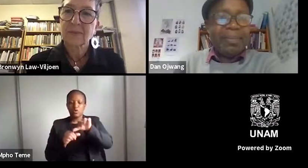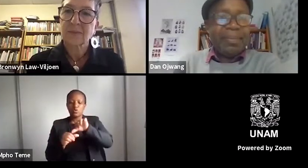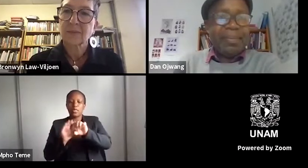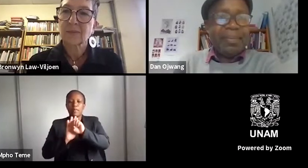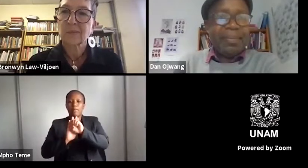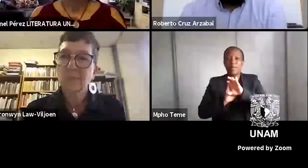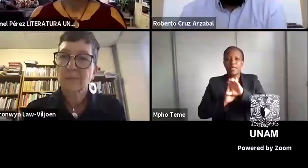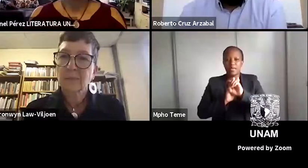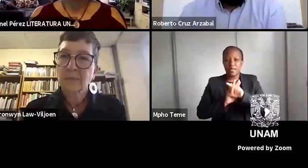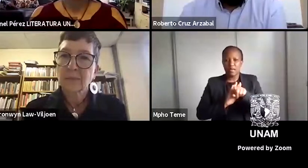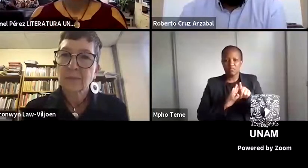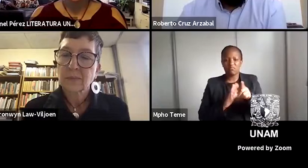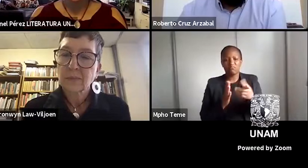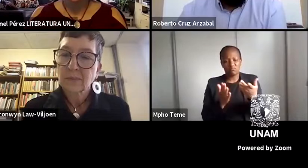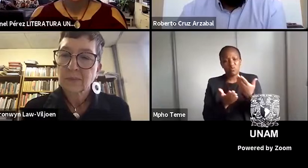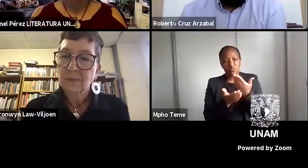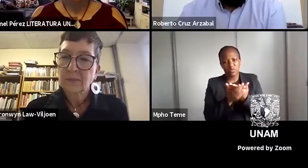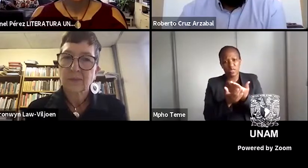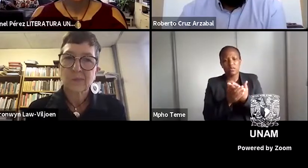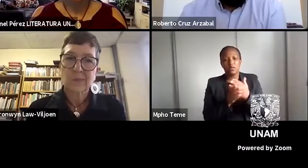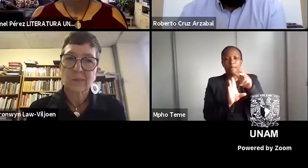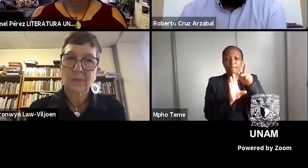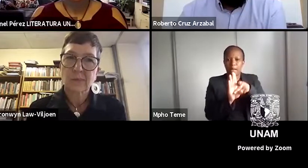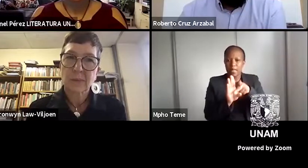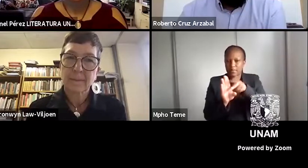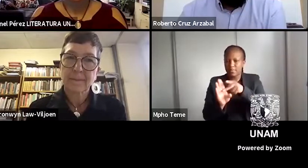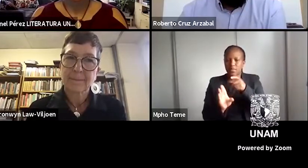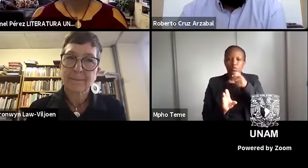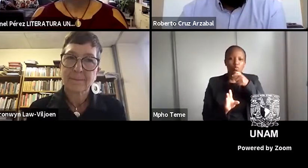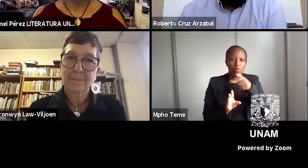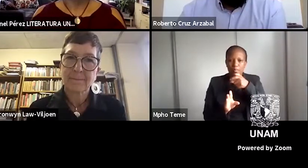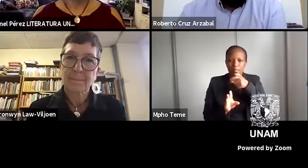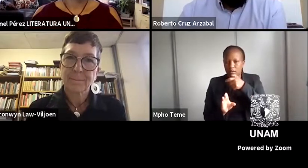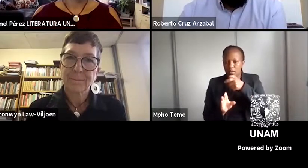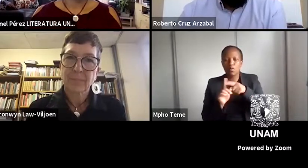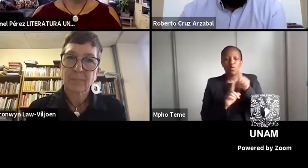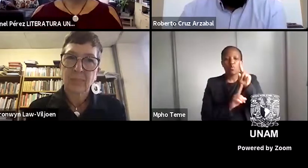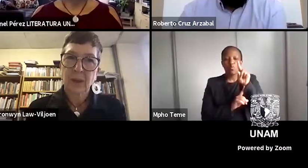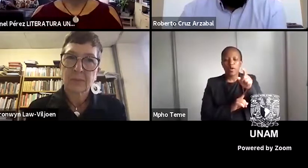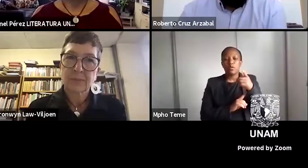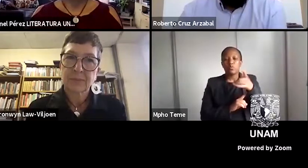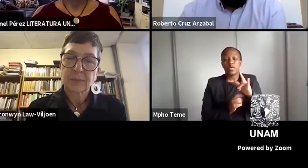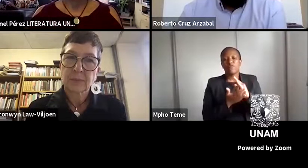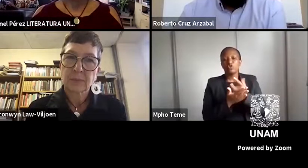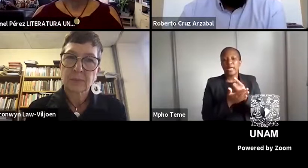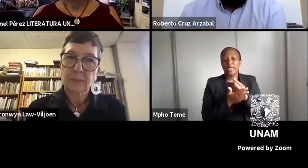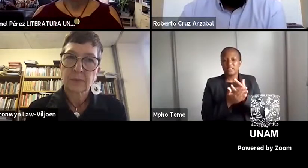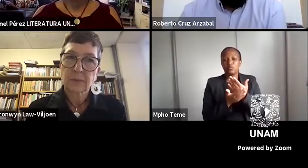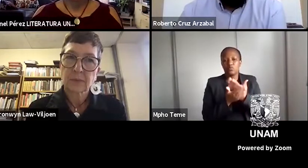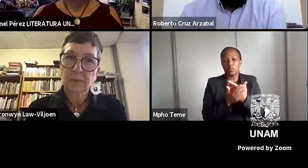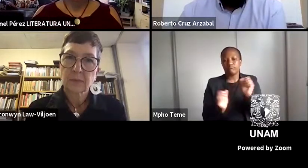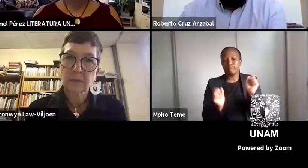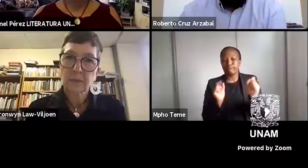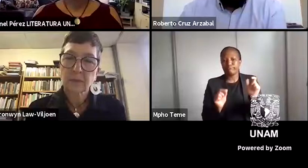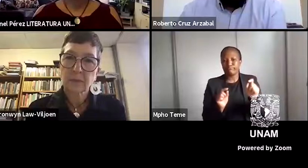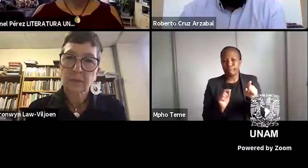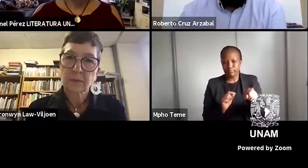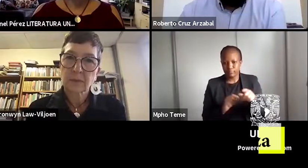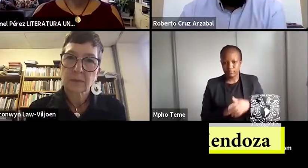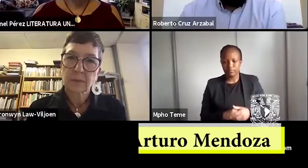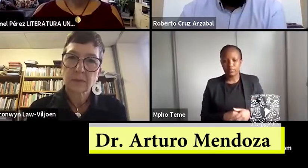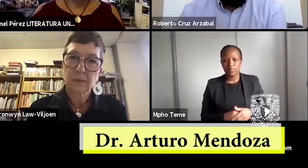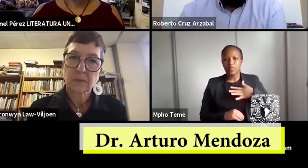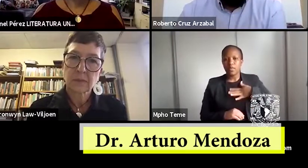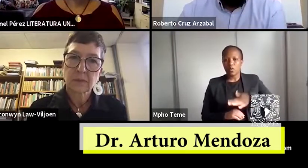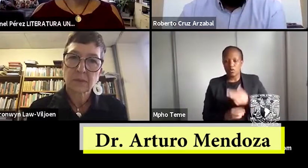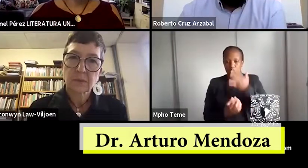Please feel free to participate with comments or questions in our chat box. I would also like to let you know that we have a